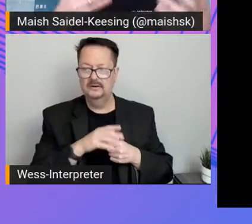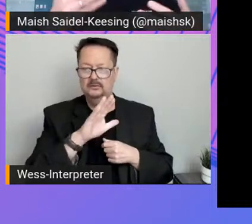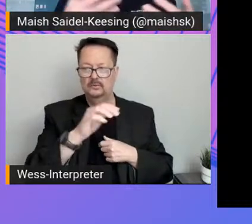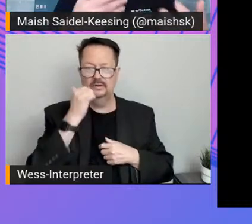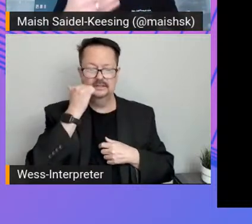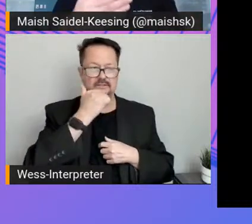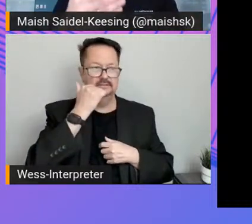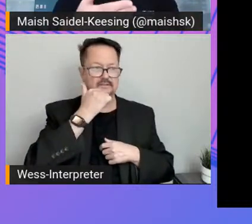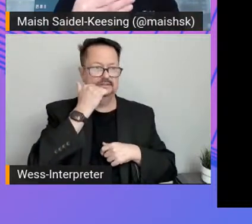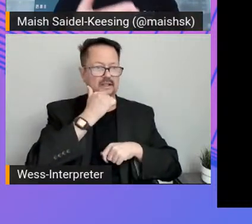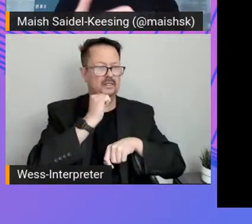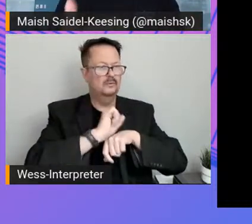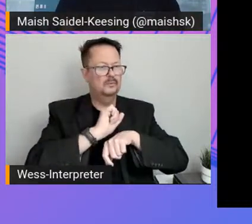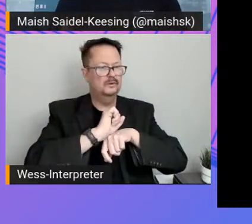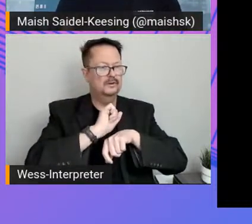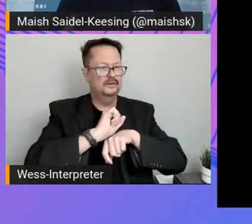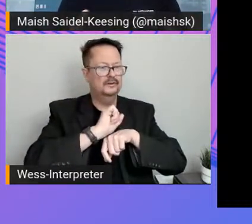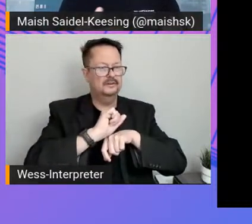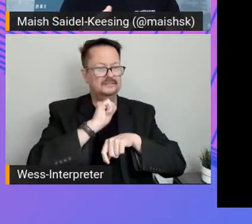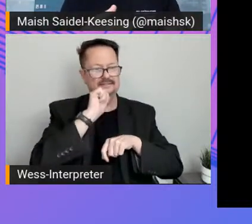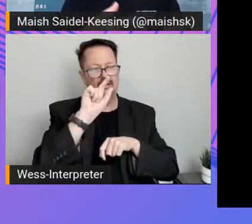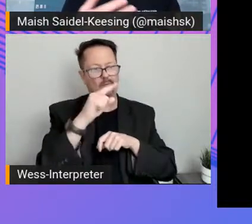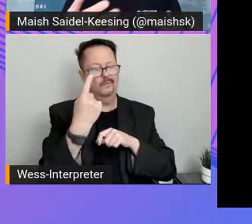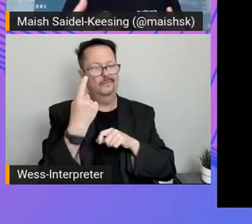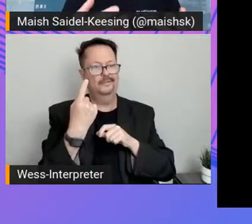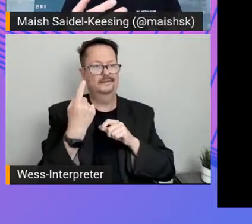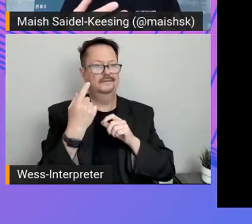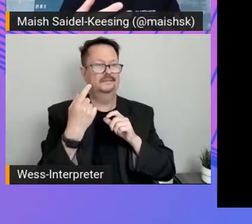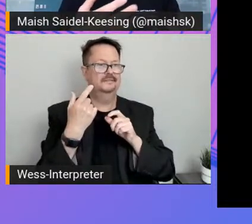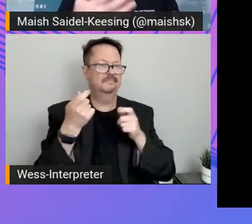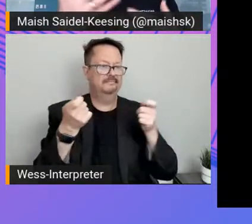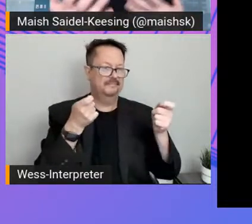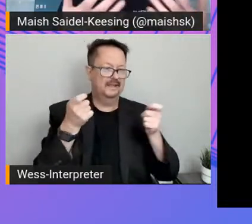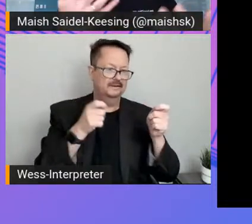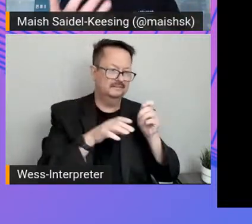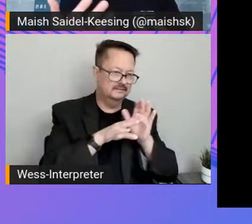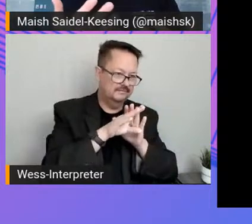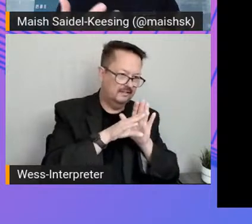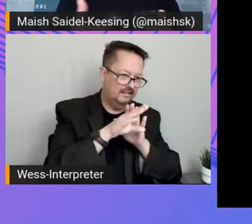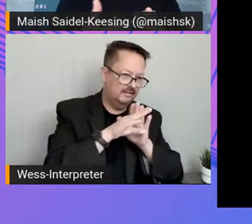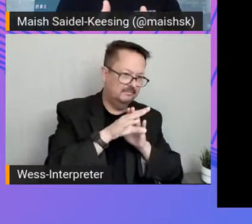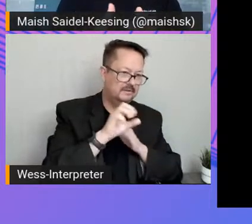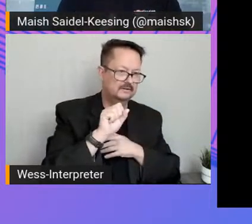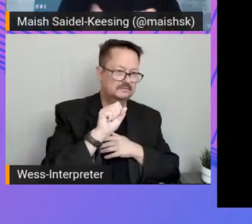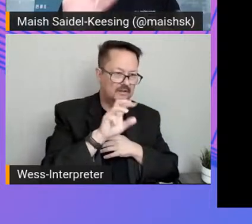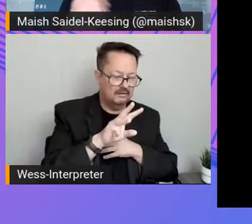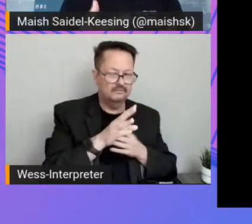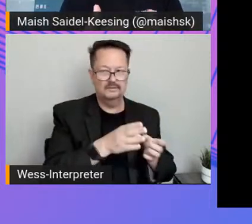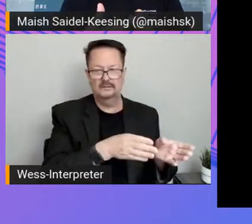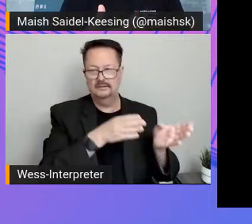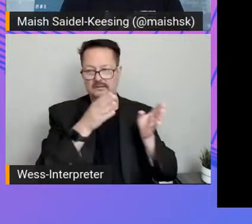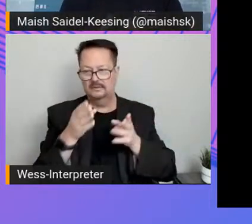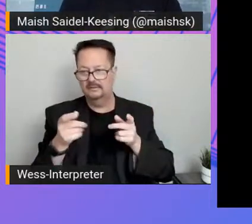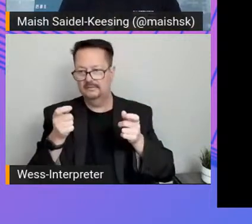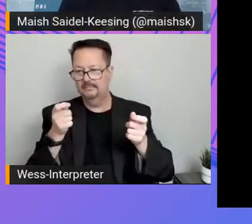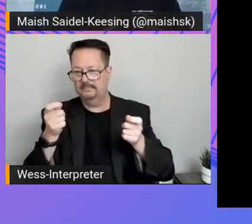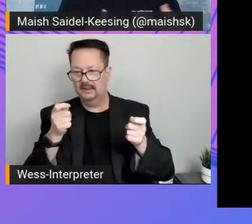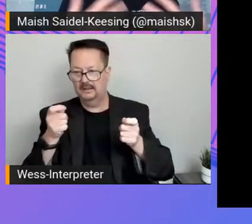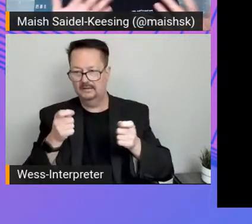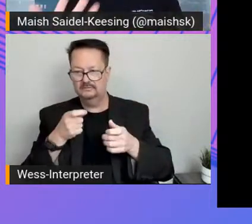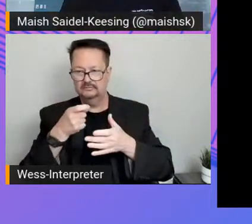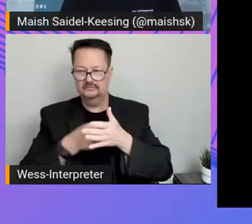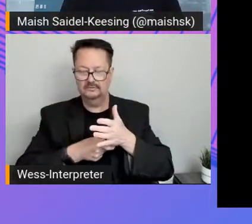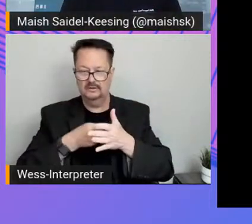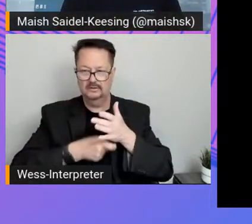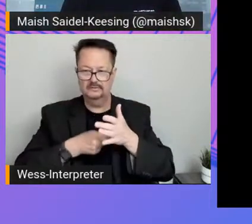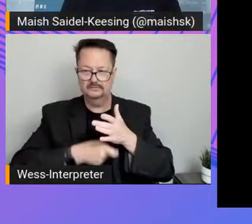not only managing the development of the software, but part of the thing is also managing the cost. And we talked a little bit before about the fact